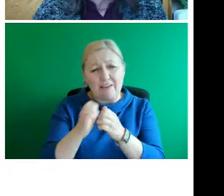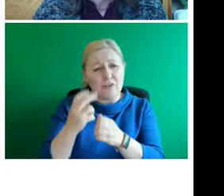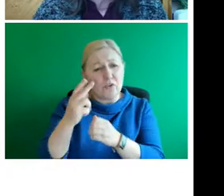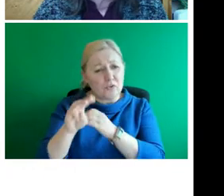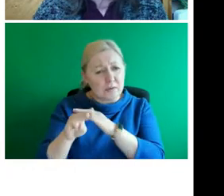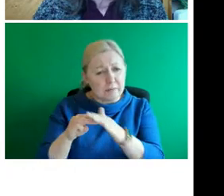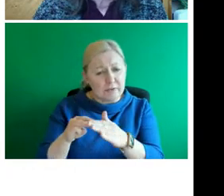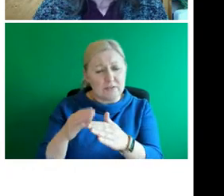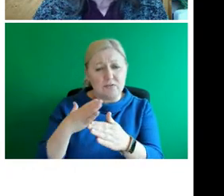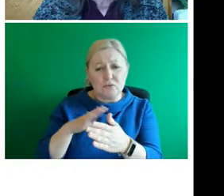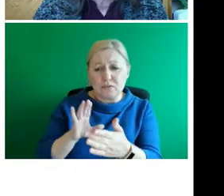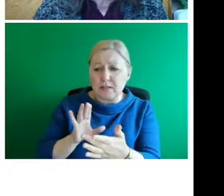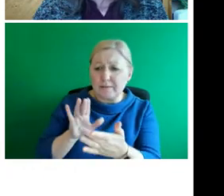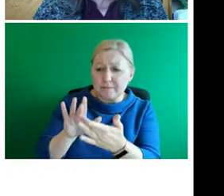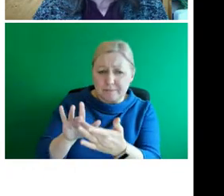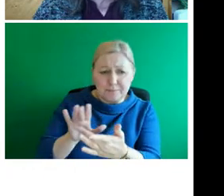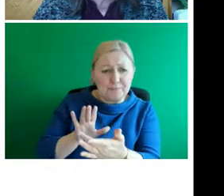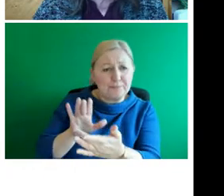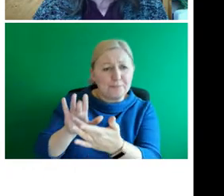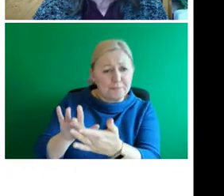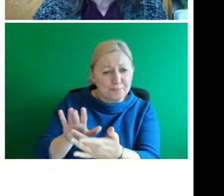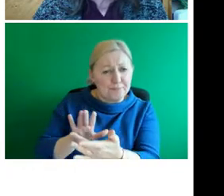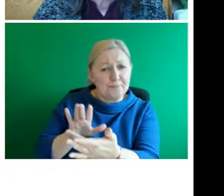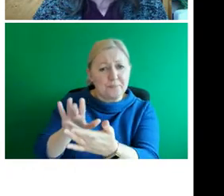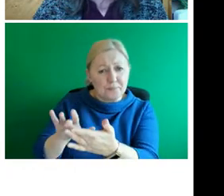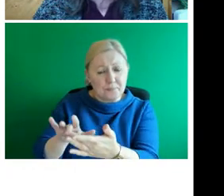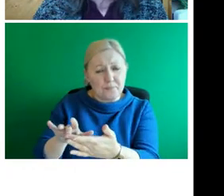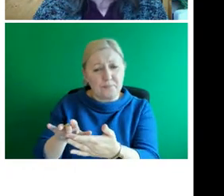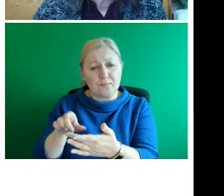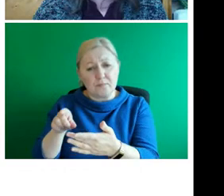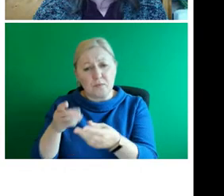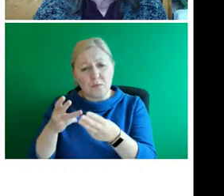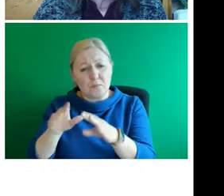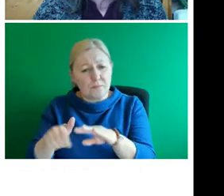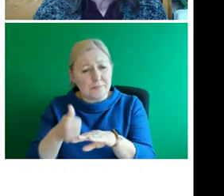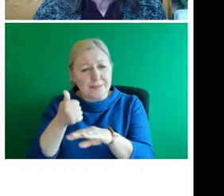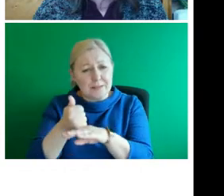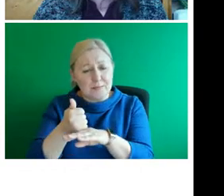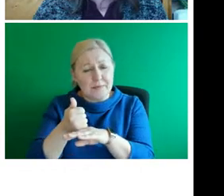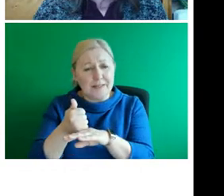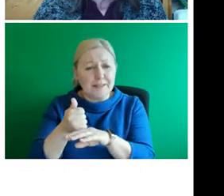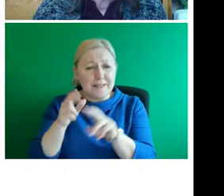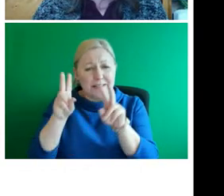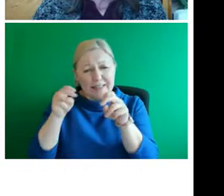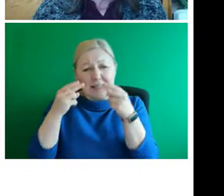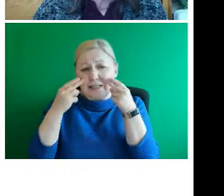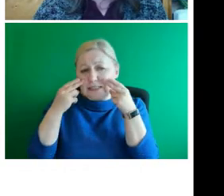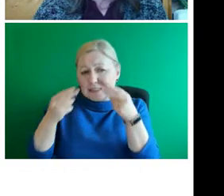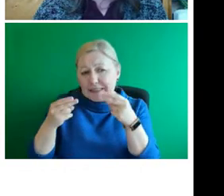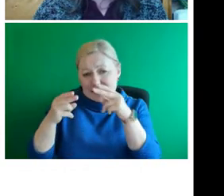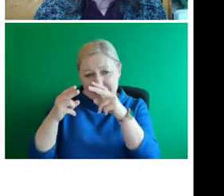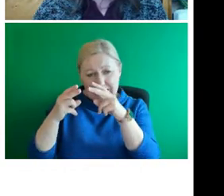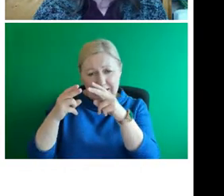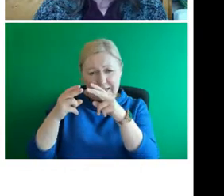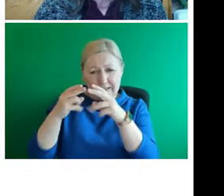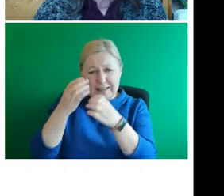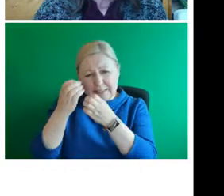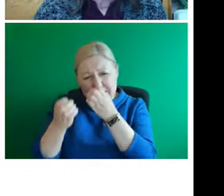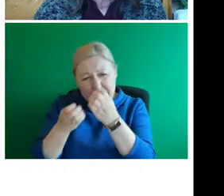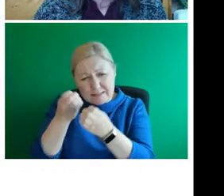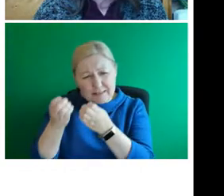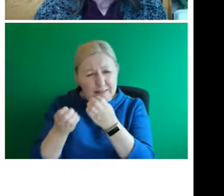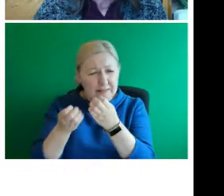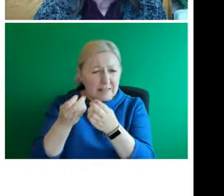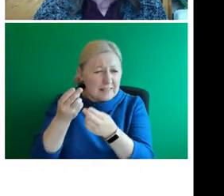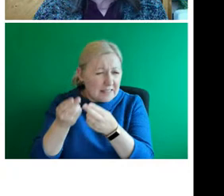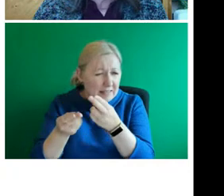needs assessment, and we found several challenges in rural primary care in terms of accessing